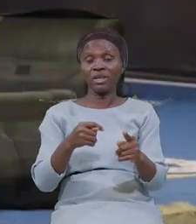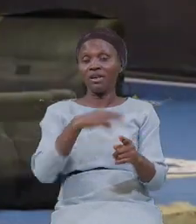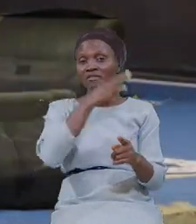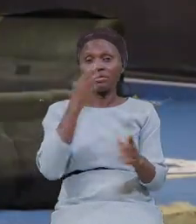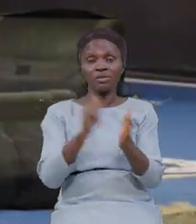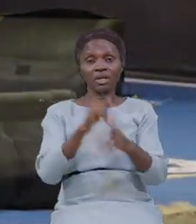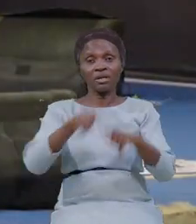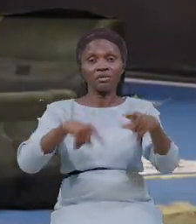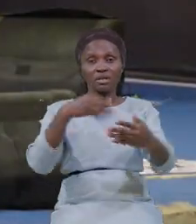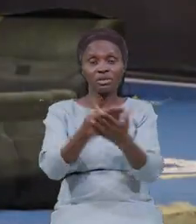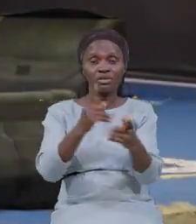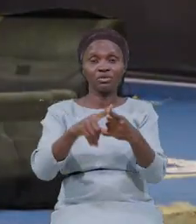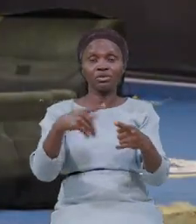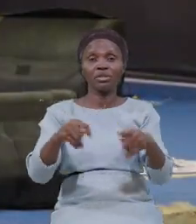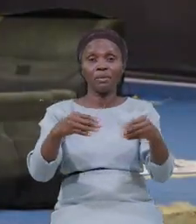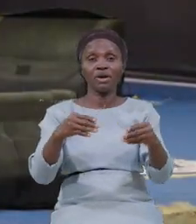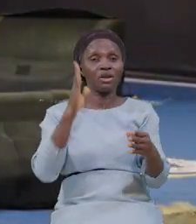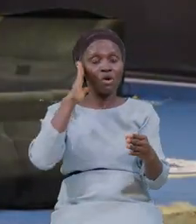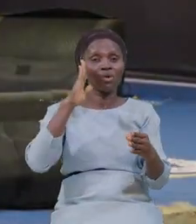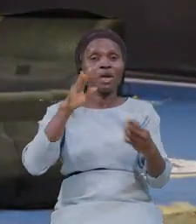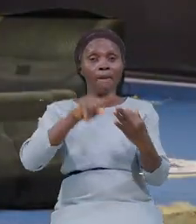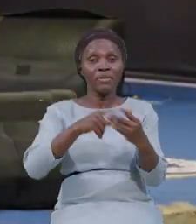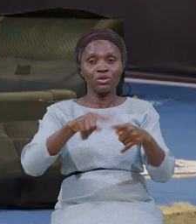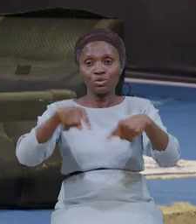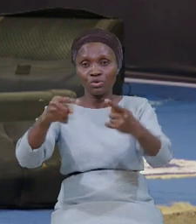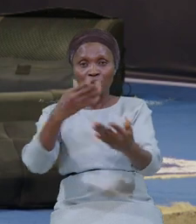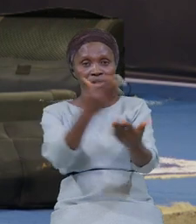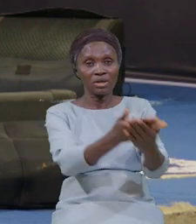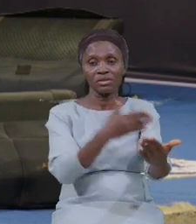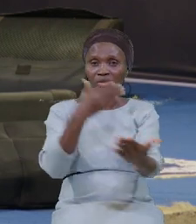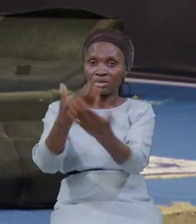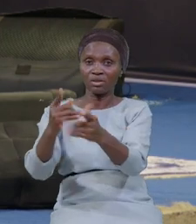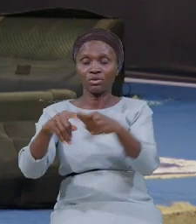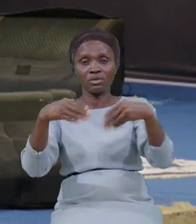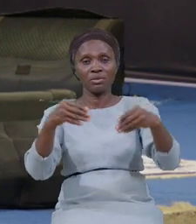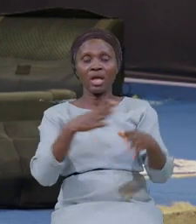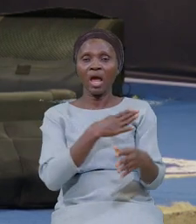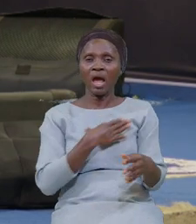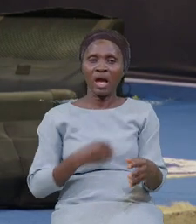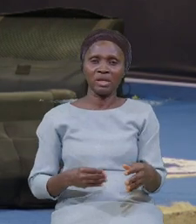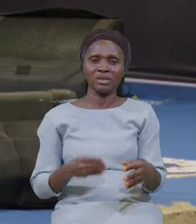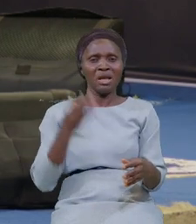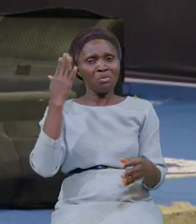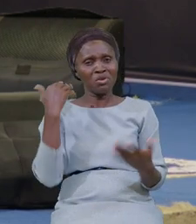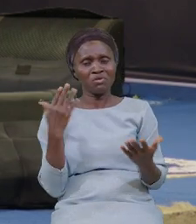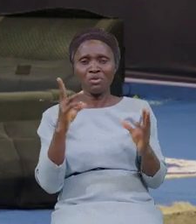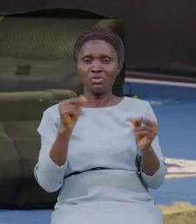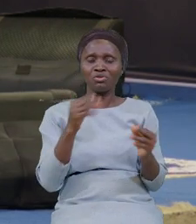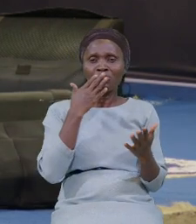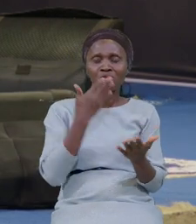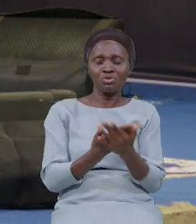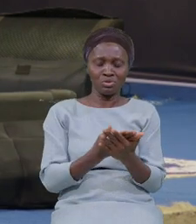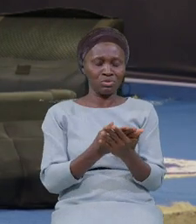hospital in our community. If, you know, we have to get to the hospital, we have to go to the capital to